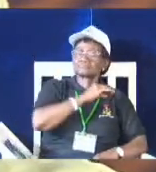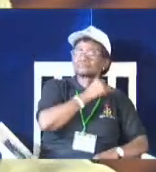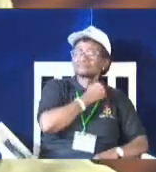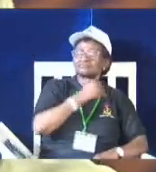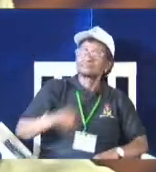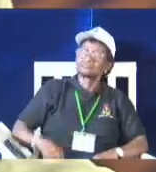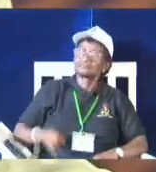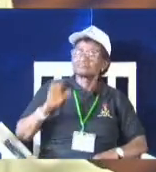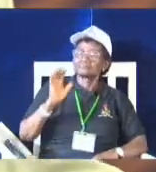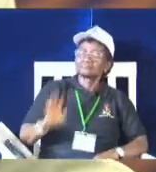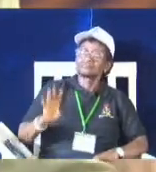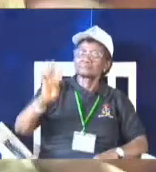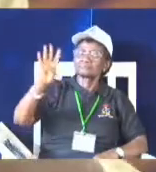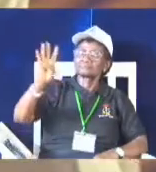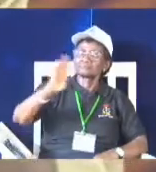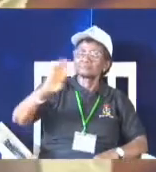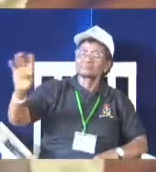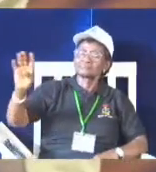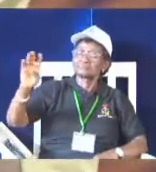James 4, 7.